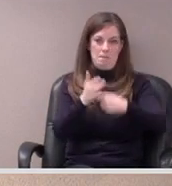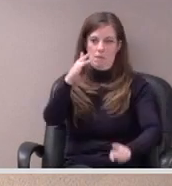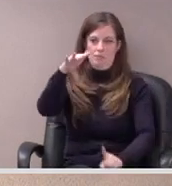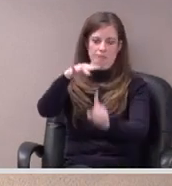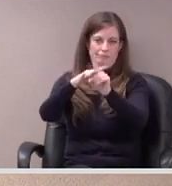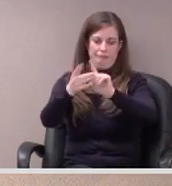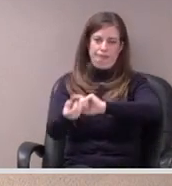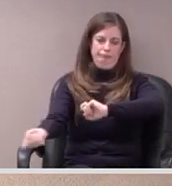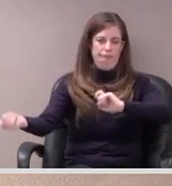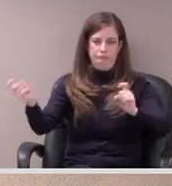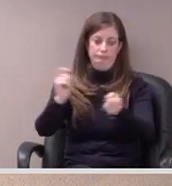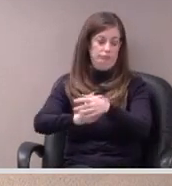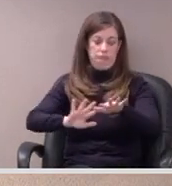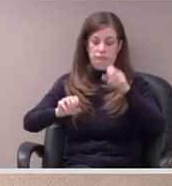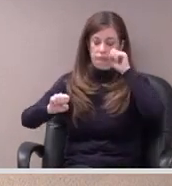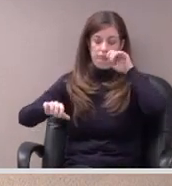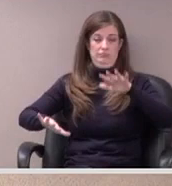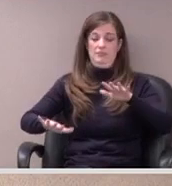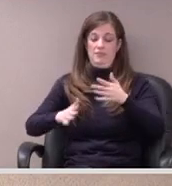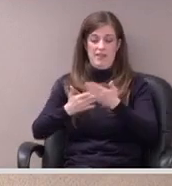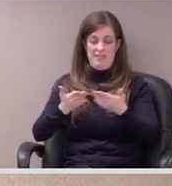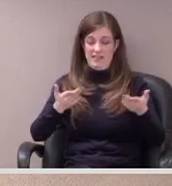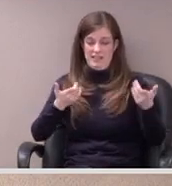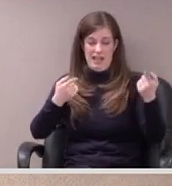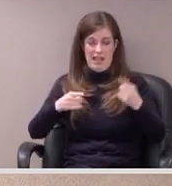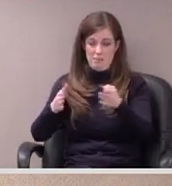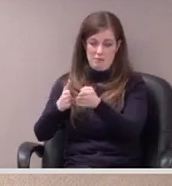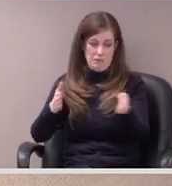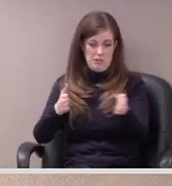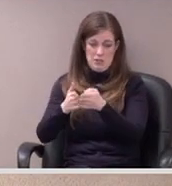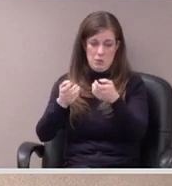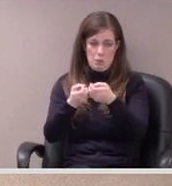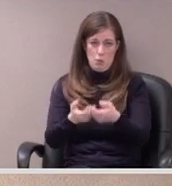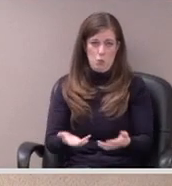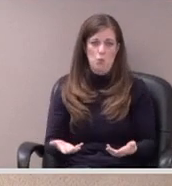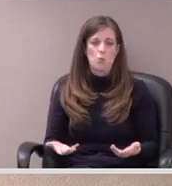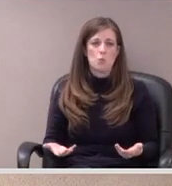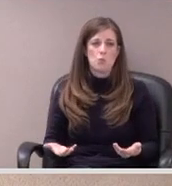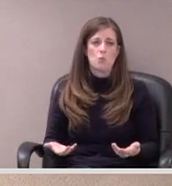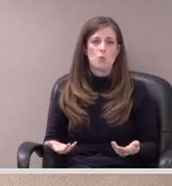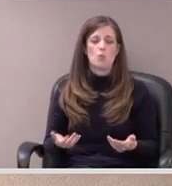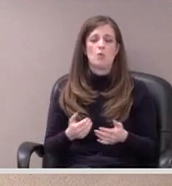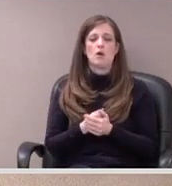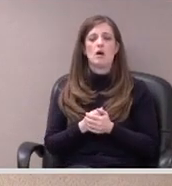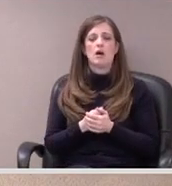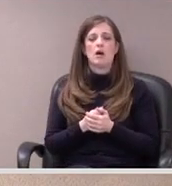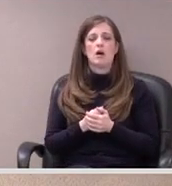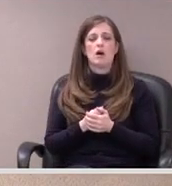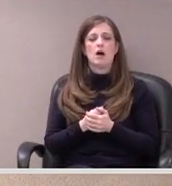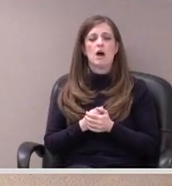and, you know, a lot of things have happened in between, and we lose sight of that. I just